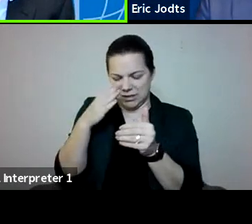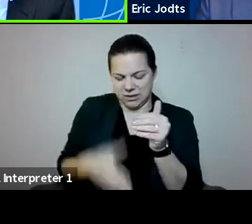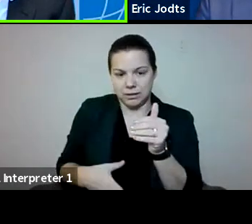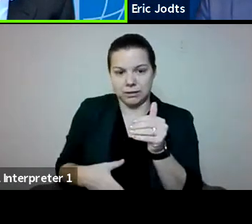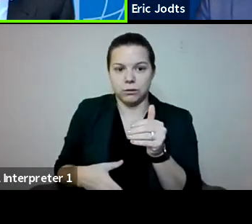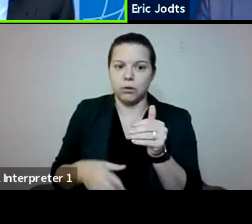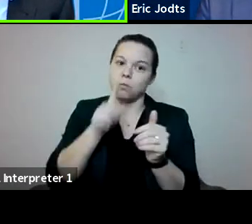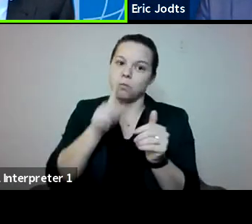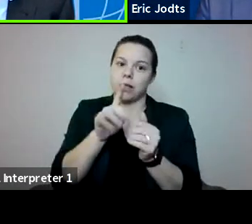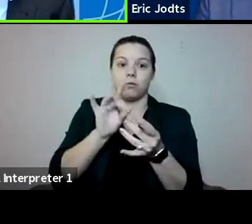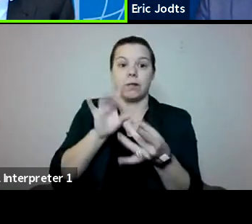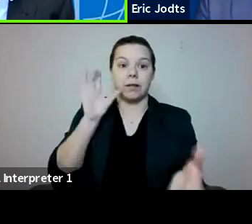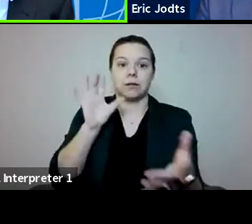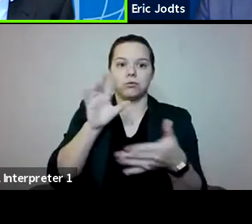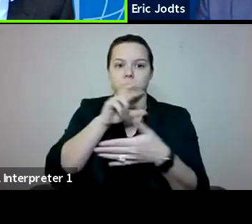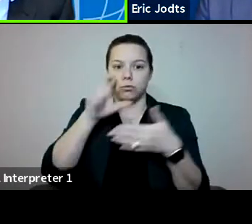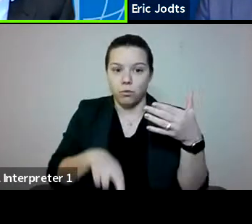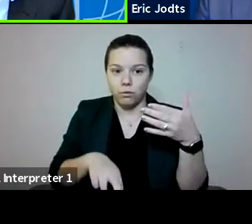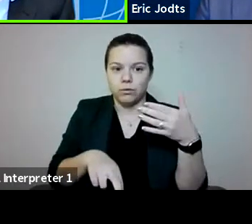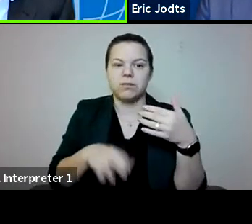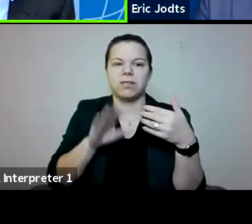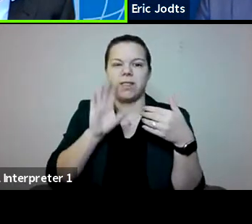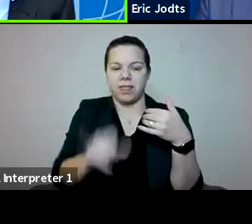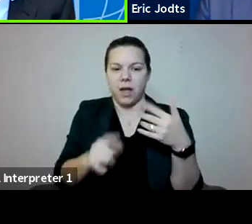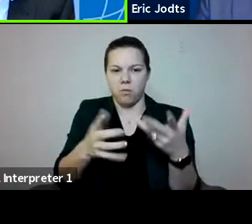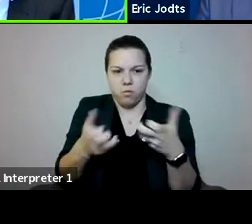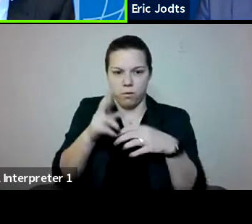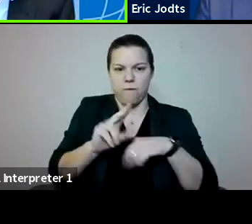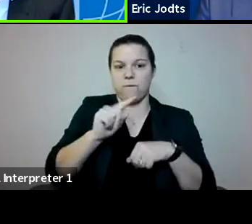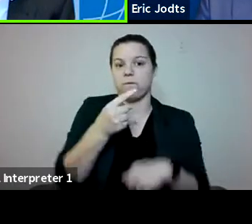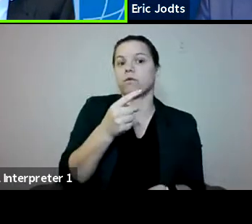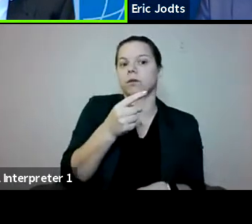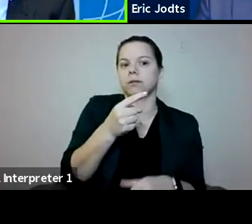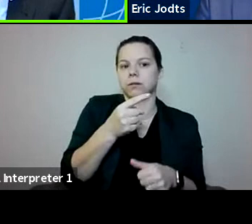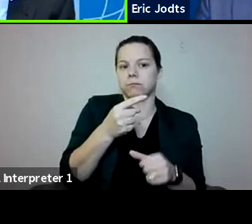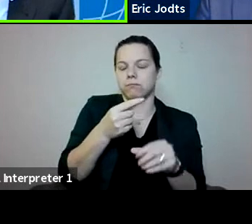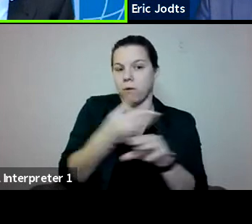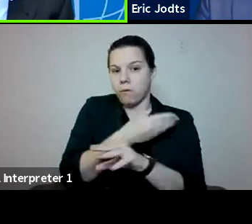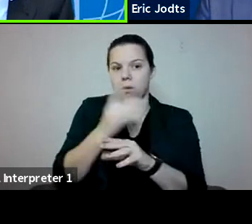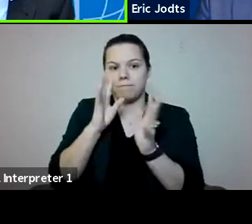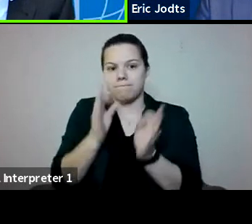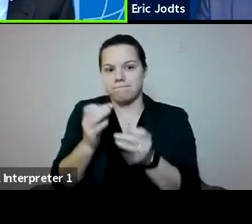able to release the results of before we look at doing any additional surveys.